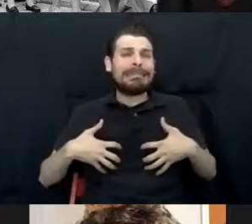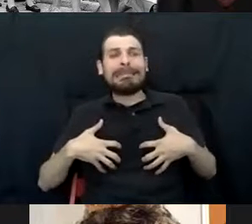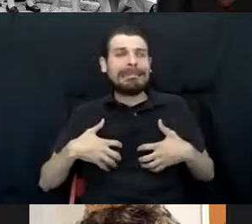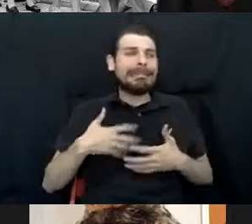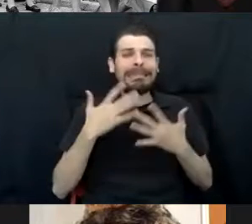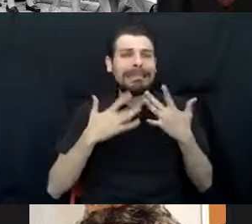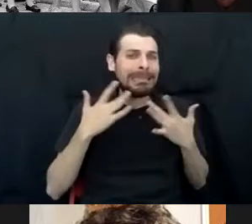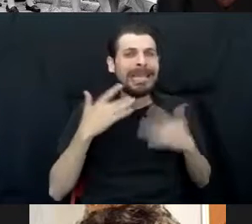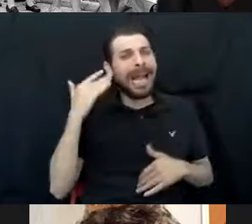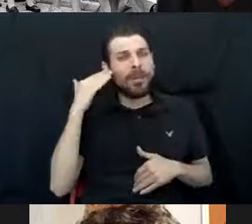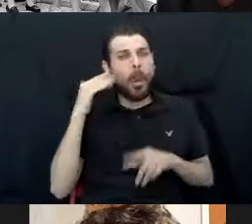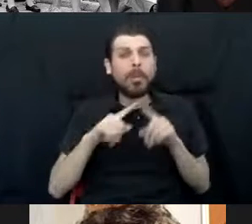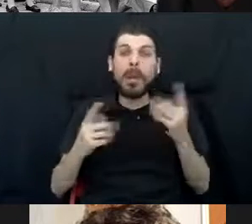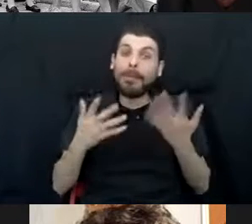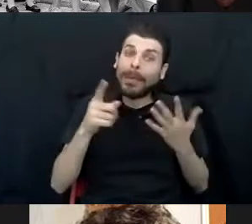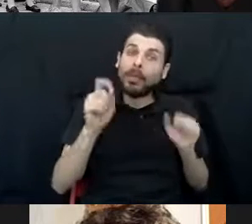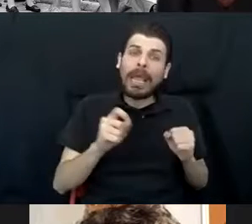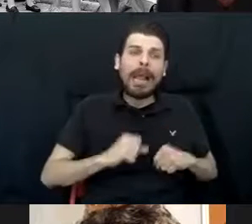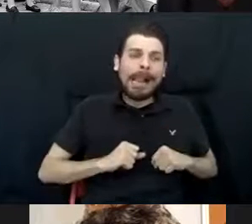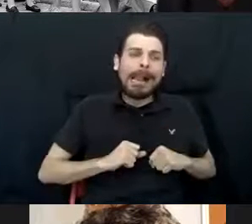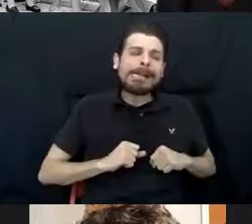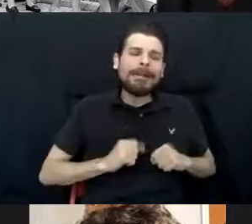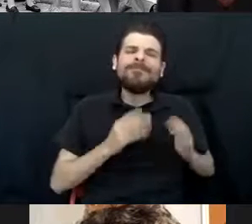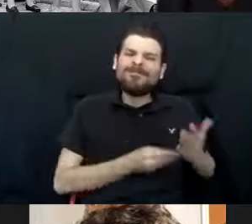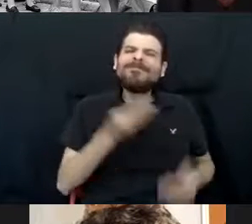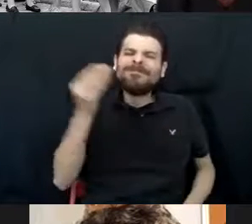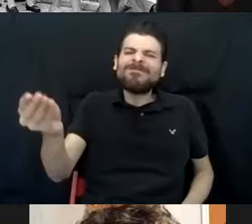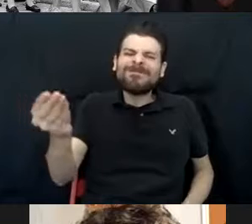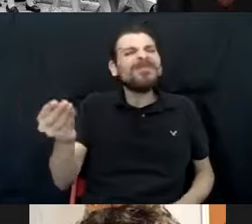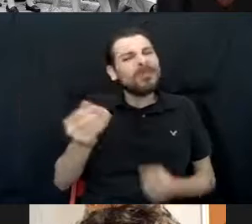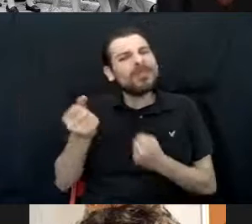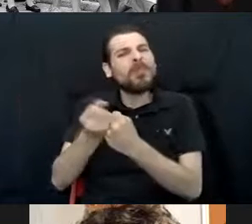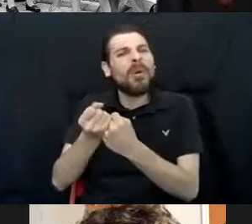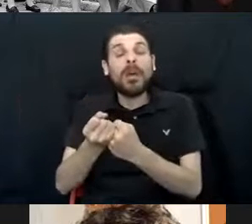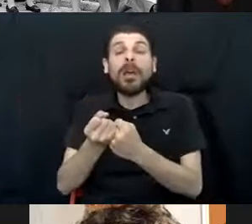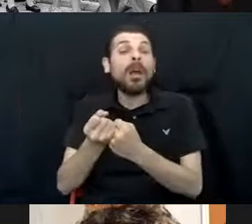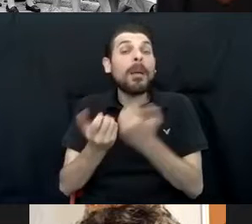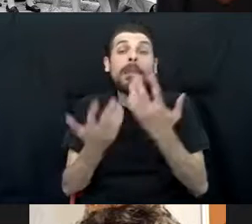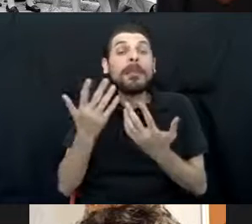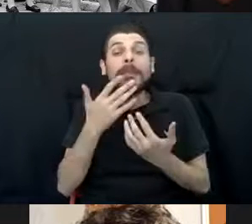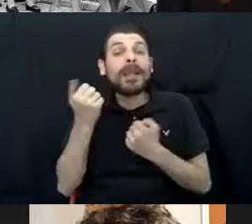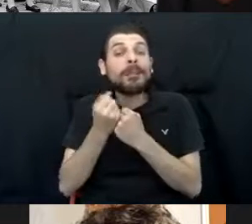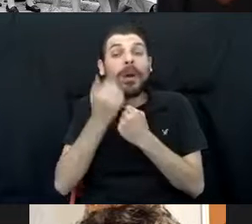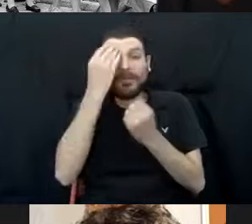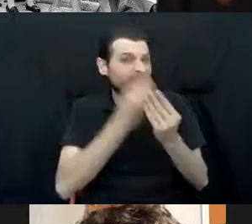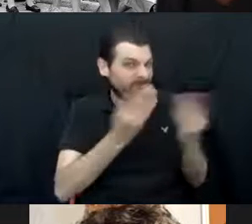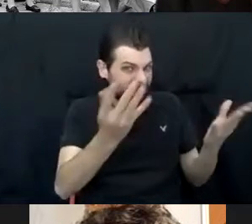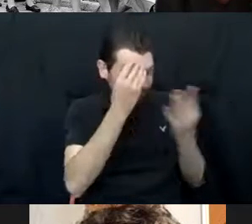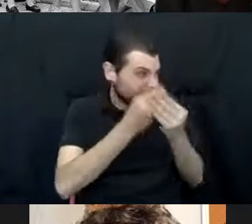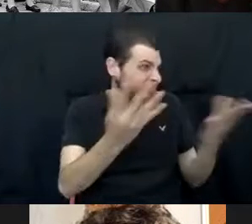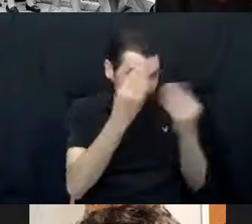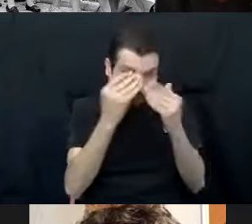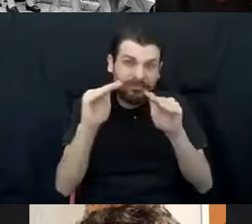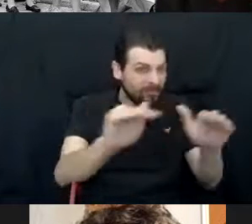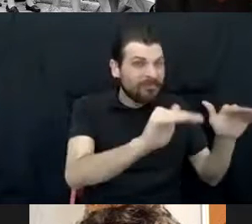really make a difference and also spread the word about her candidacy. Mm-hmm. Originally, before the